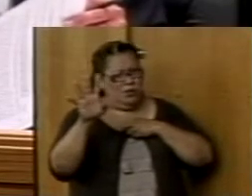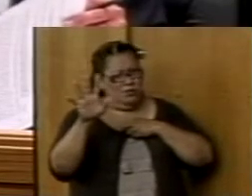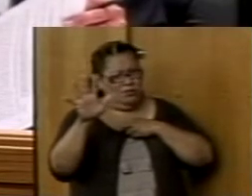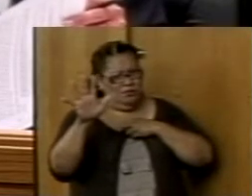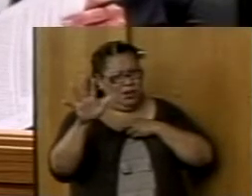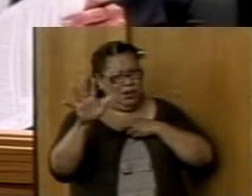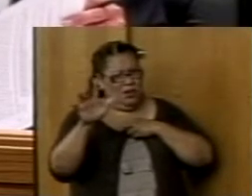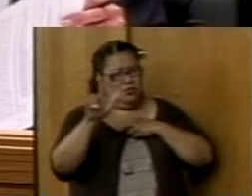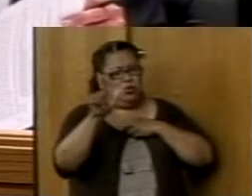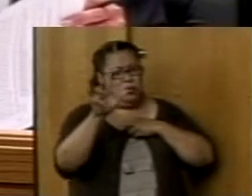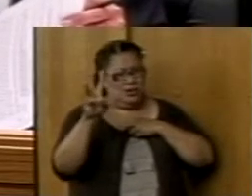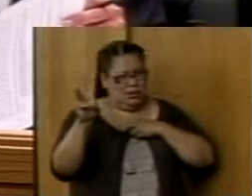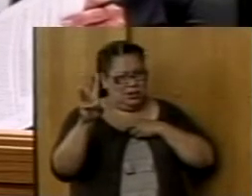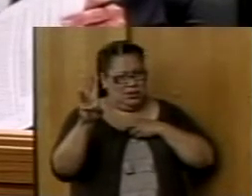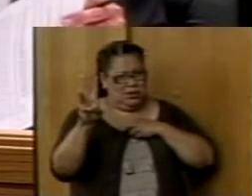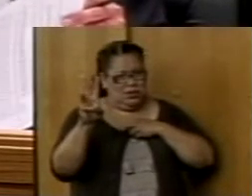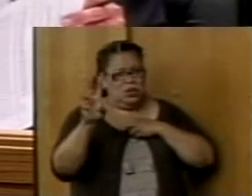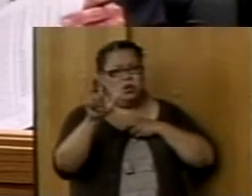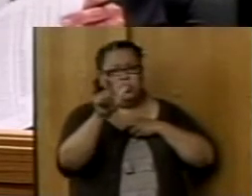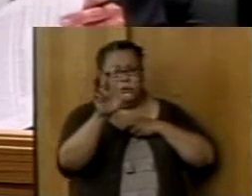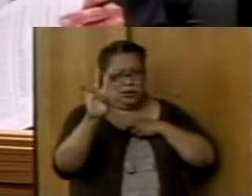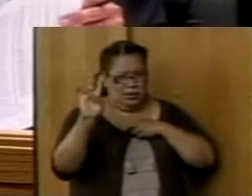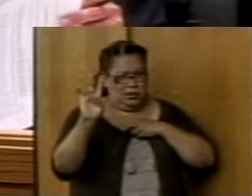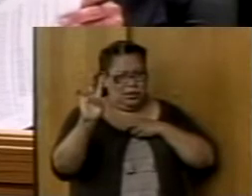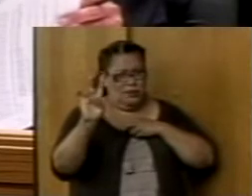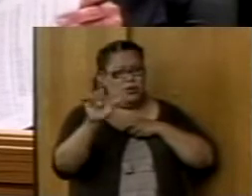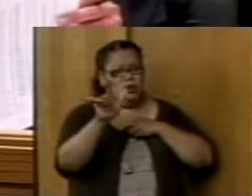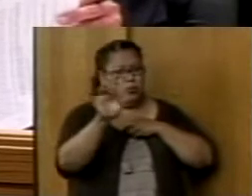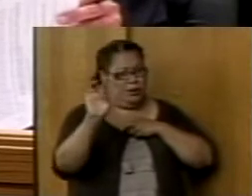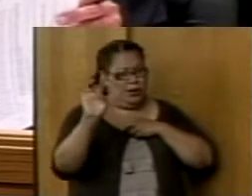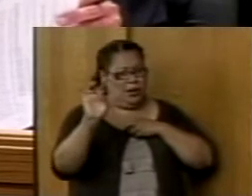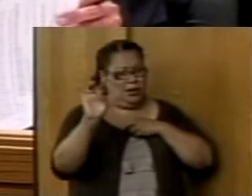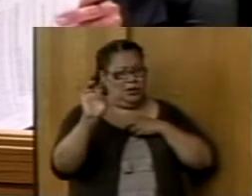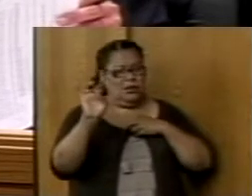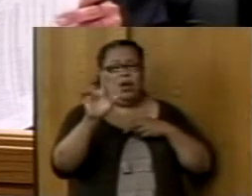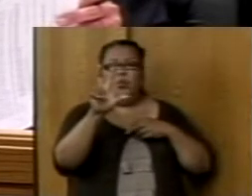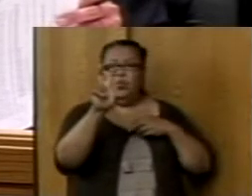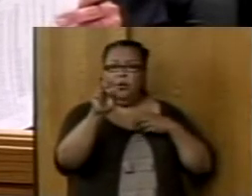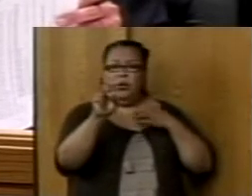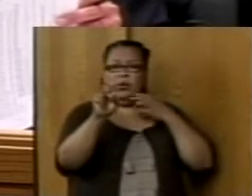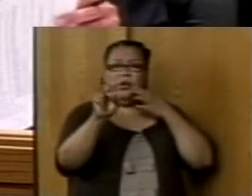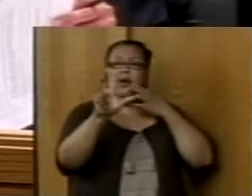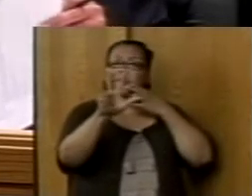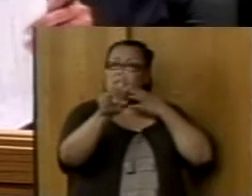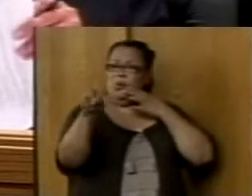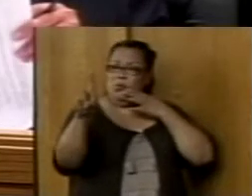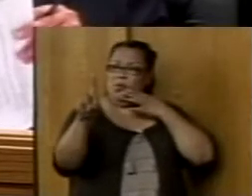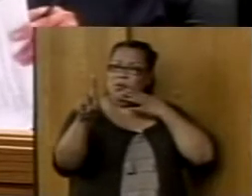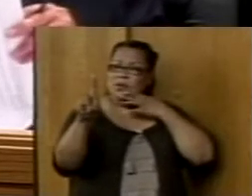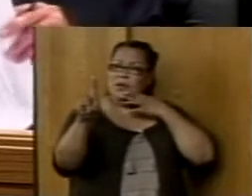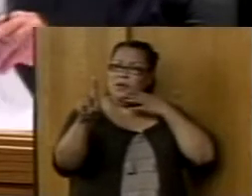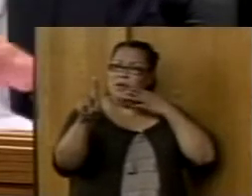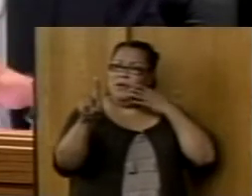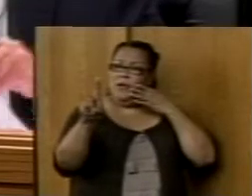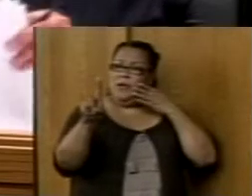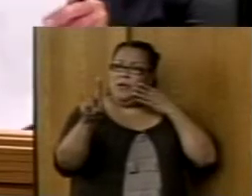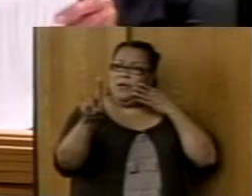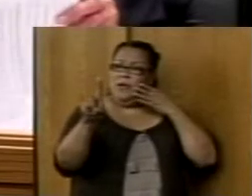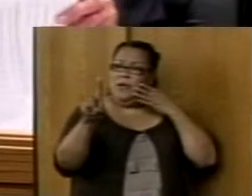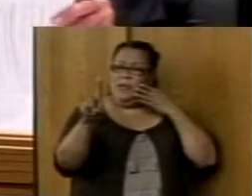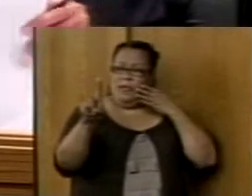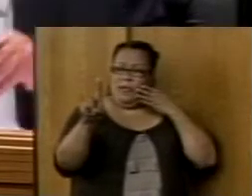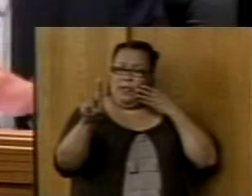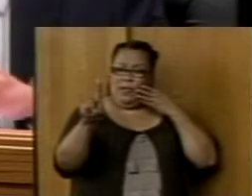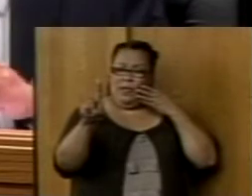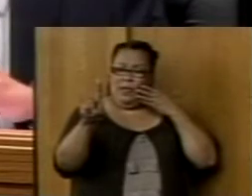25, 26, 27, 28, 30, 31, 33 has been